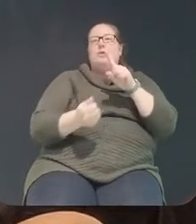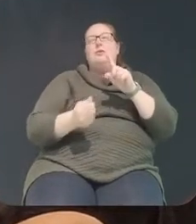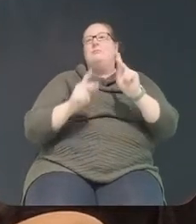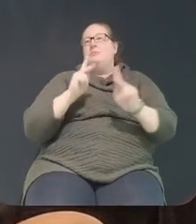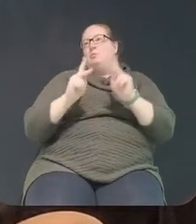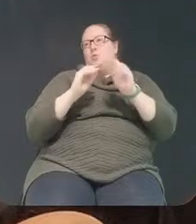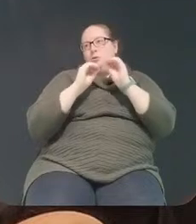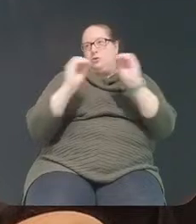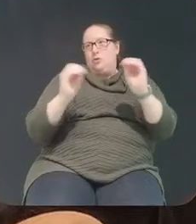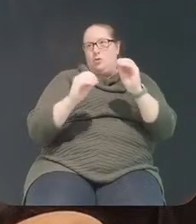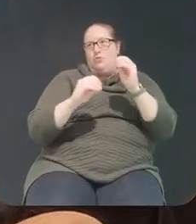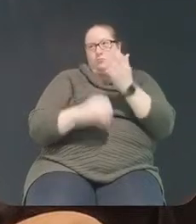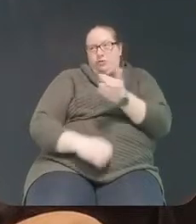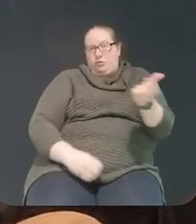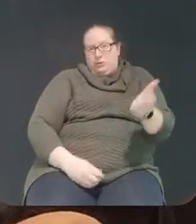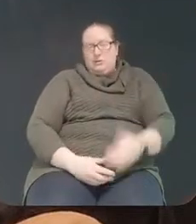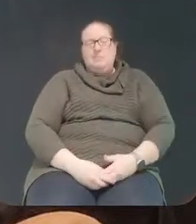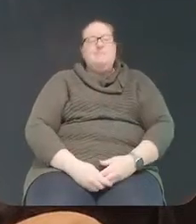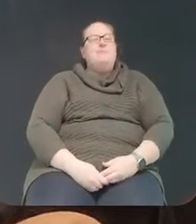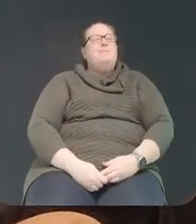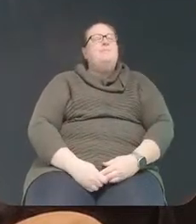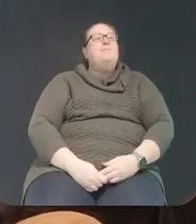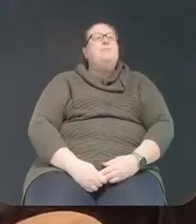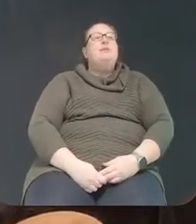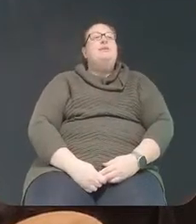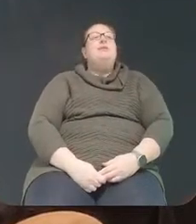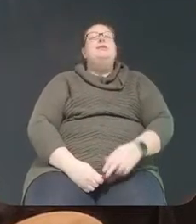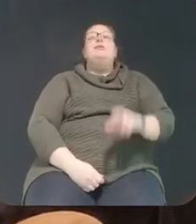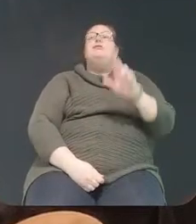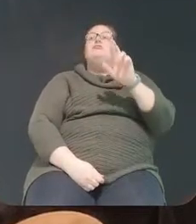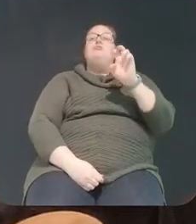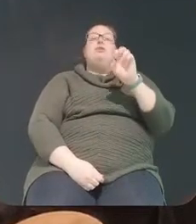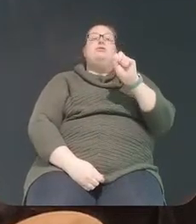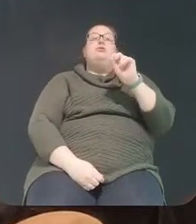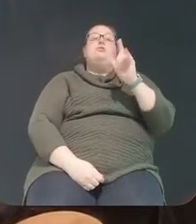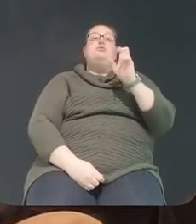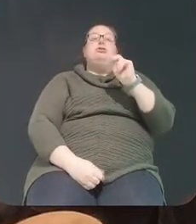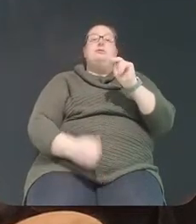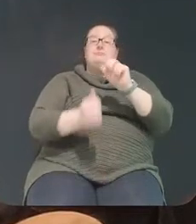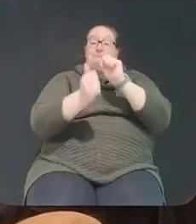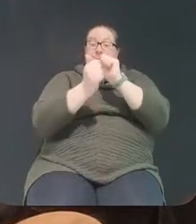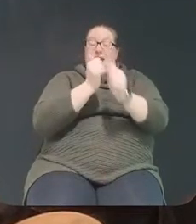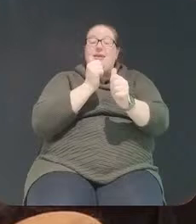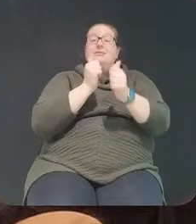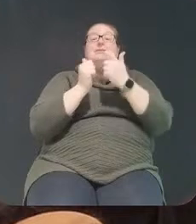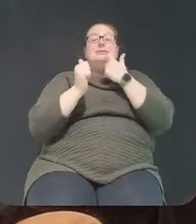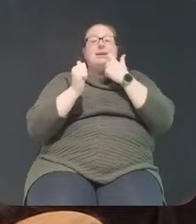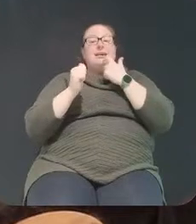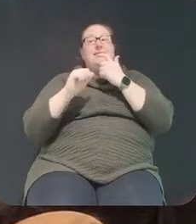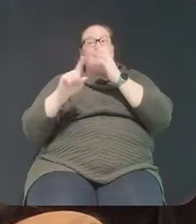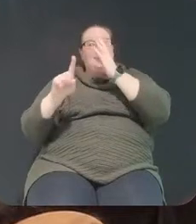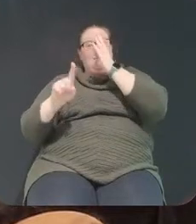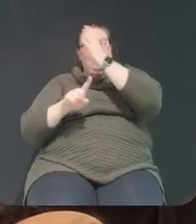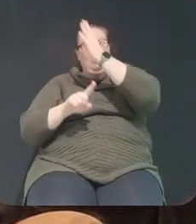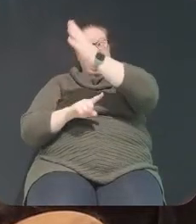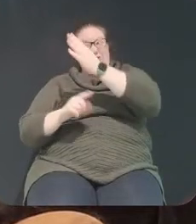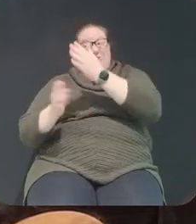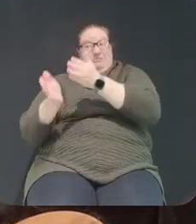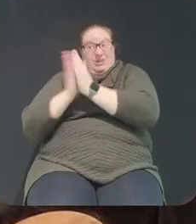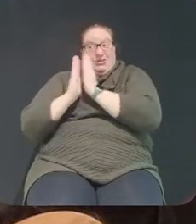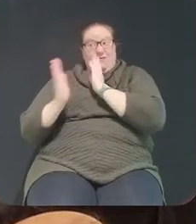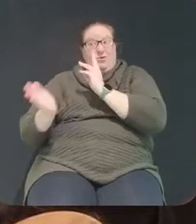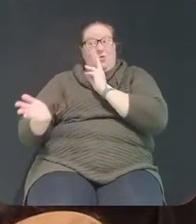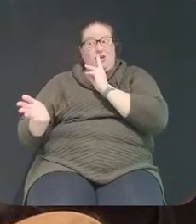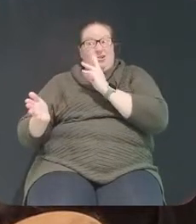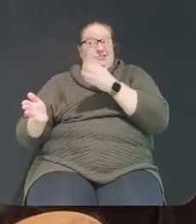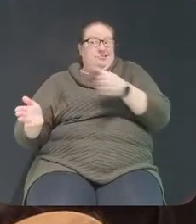persons. Although a resolution was soon passed declaring that all future petitions for free water would be referred to the county,